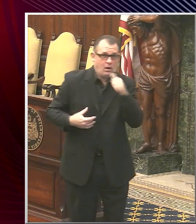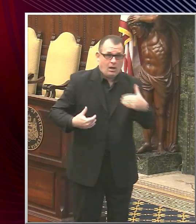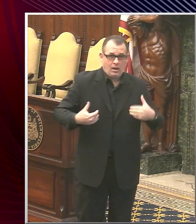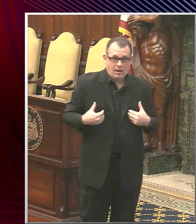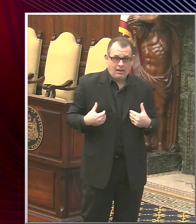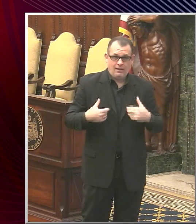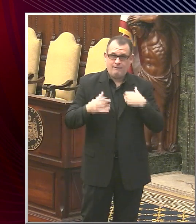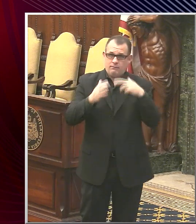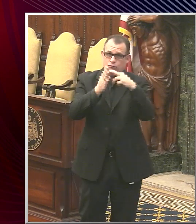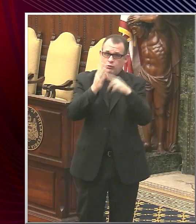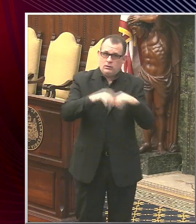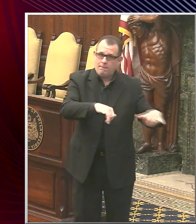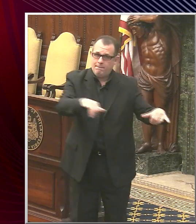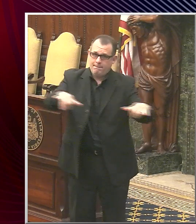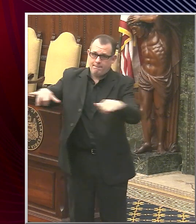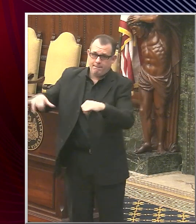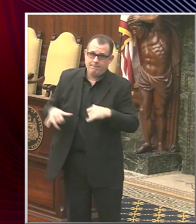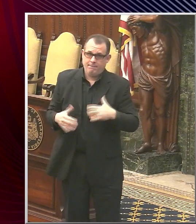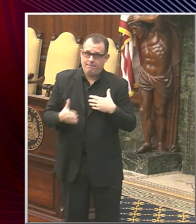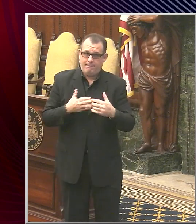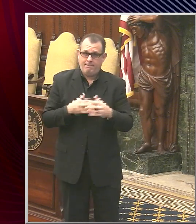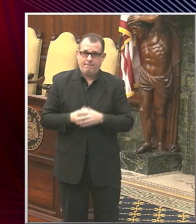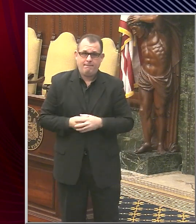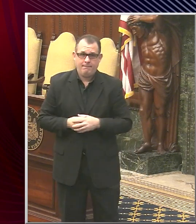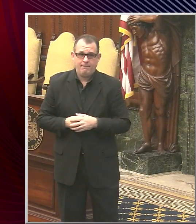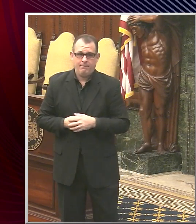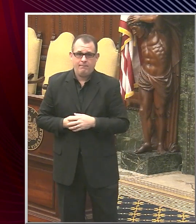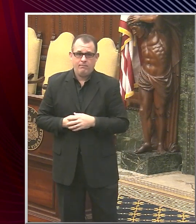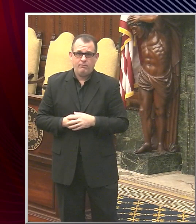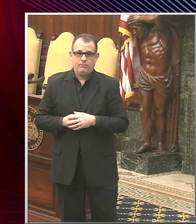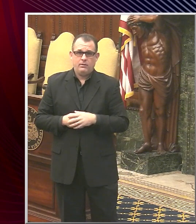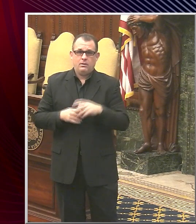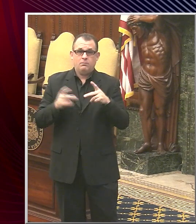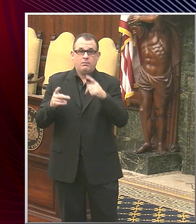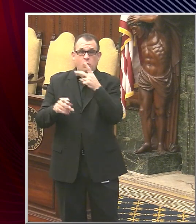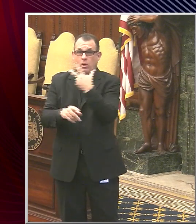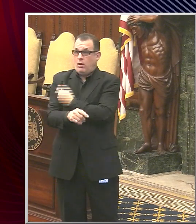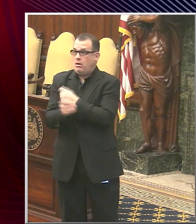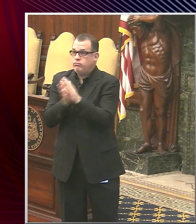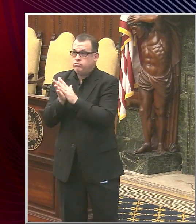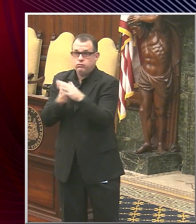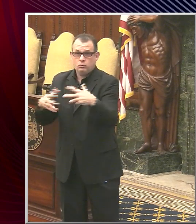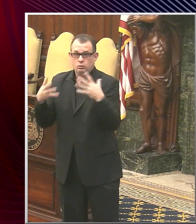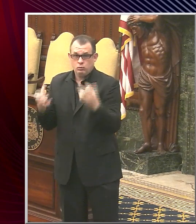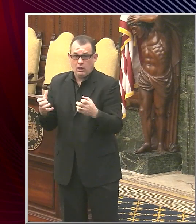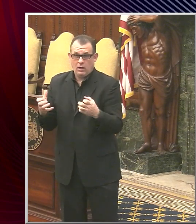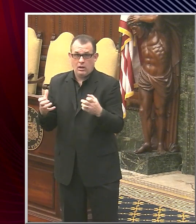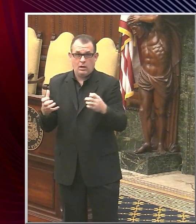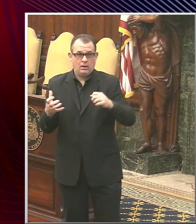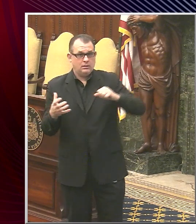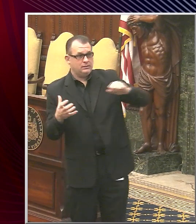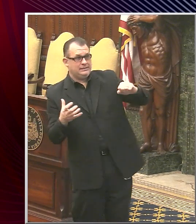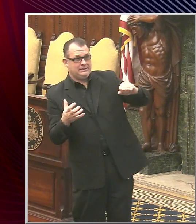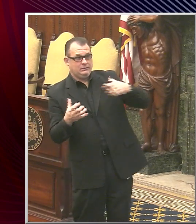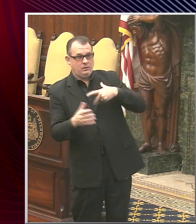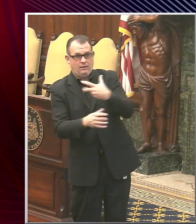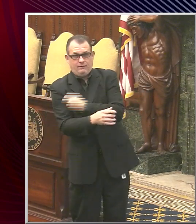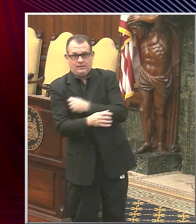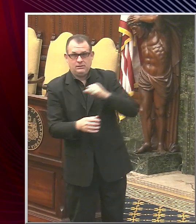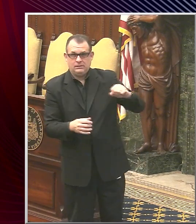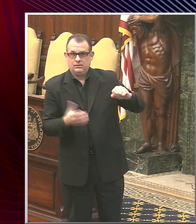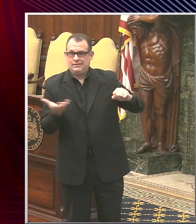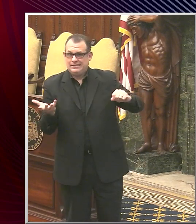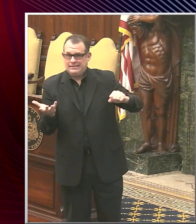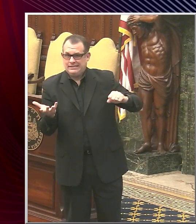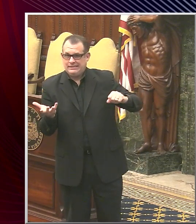also, while many people here are eager to get the vaccine, there are others who are reluctant to get the vaccine, we're discovering. We now have the